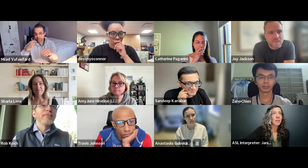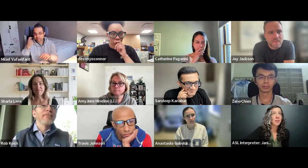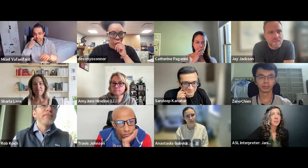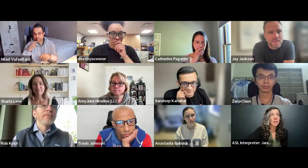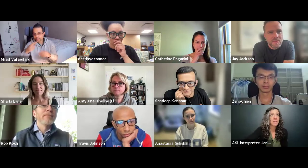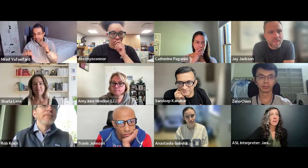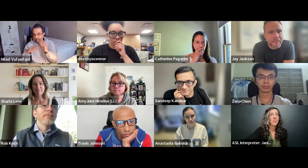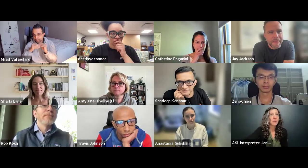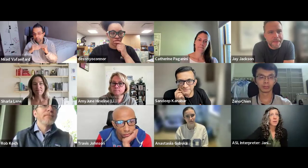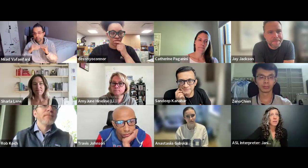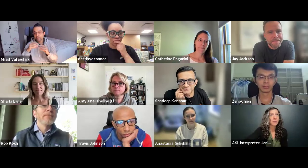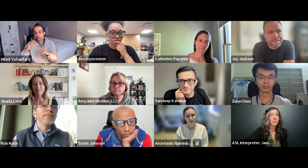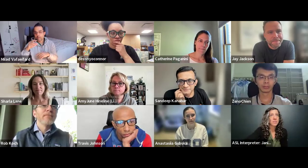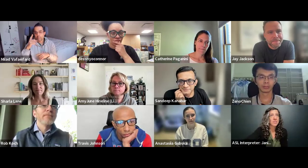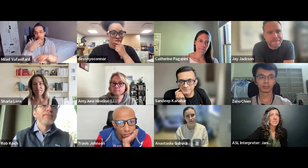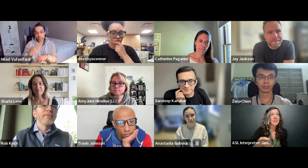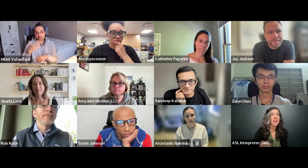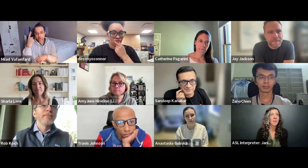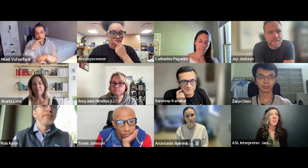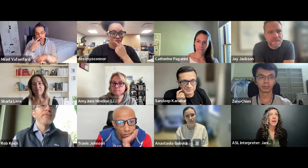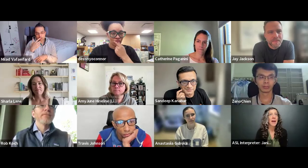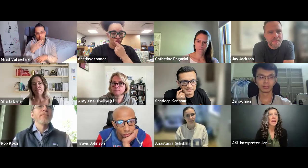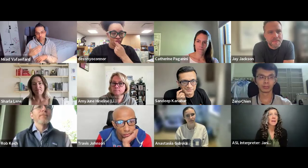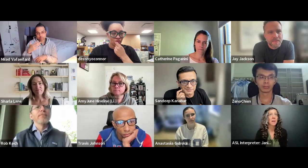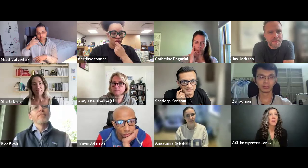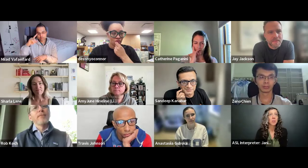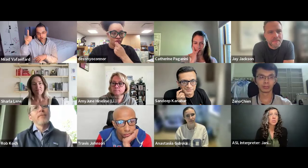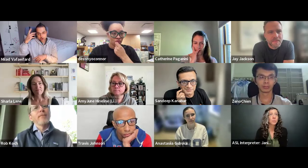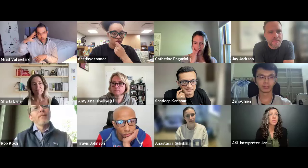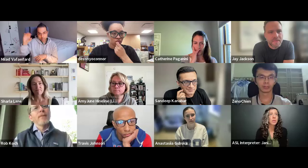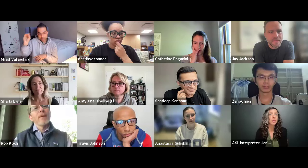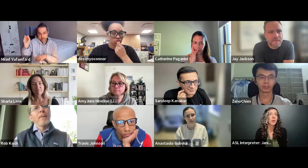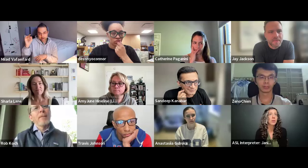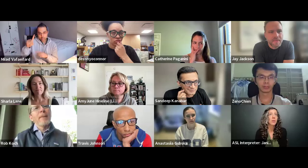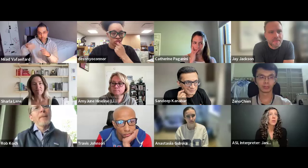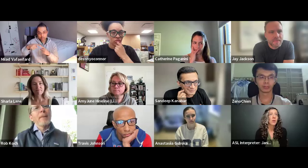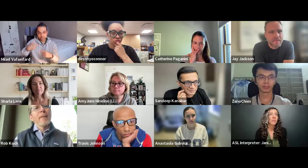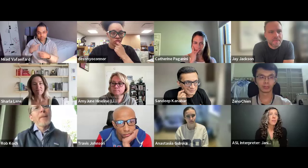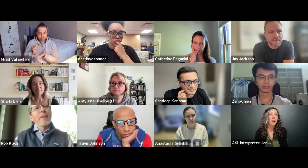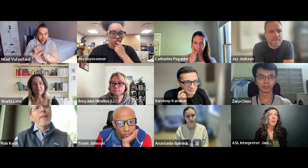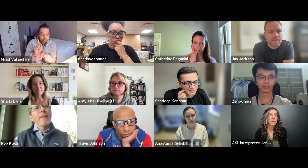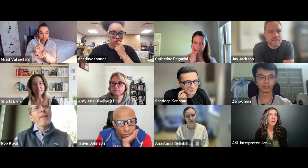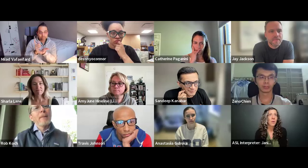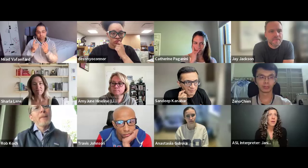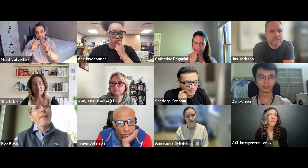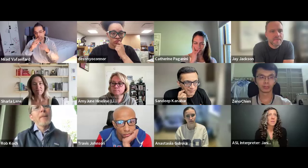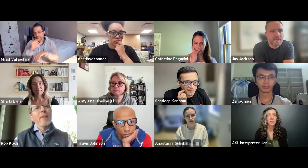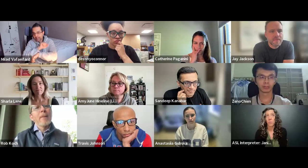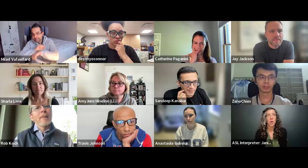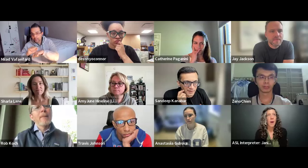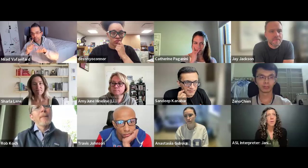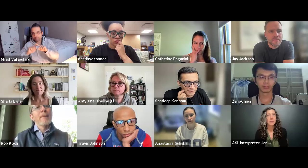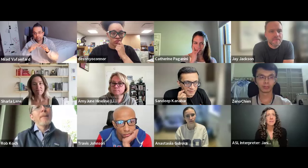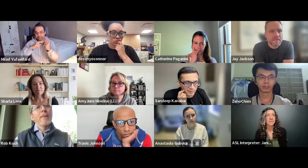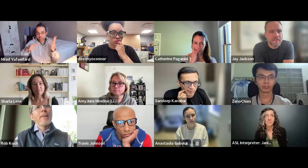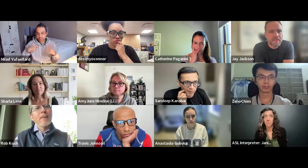Yeah, I fully agree with what you just said, Catherine. I want to add, it looks really good for a company when